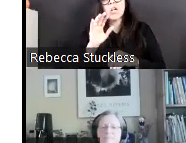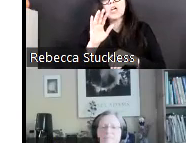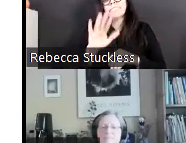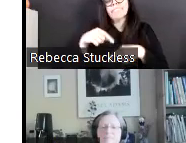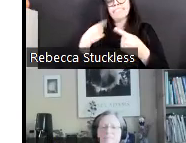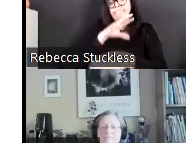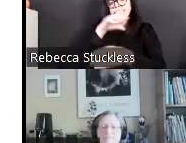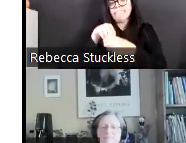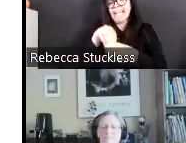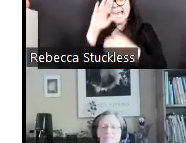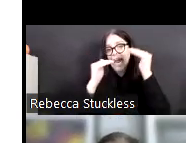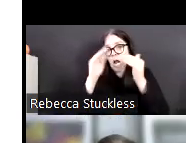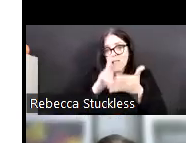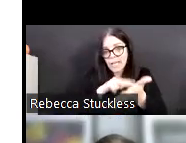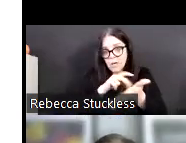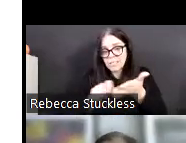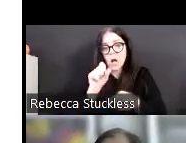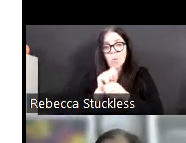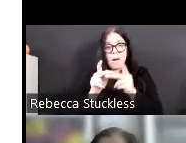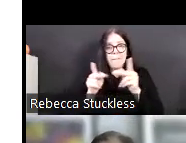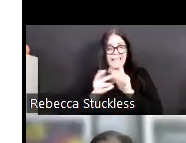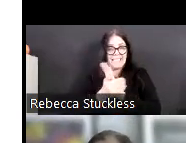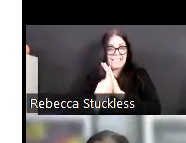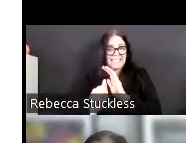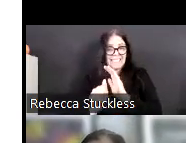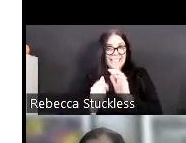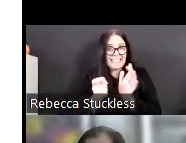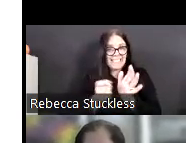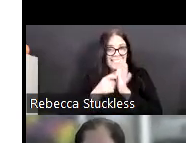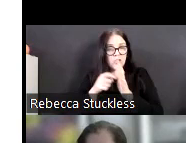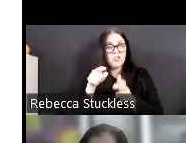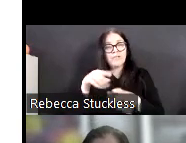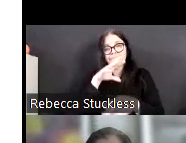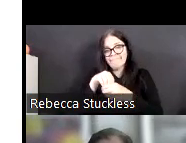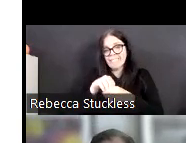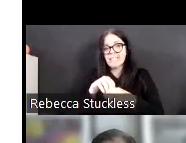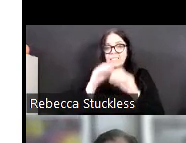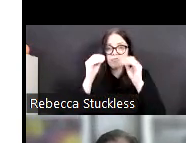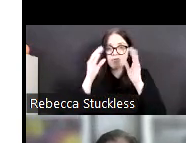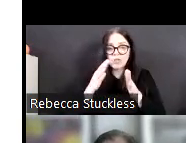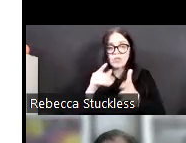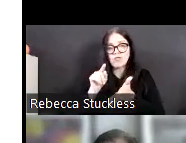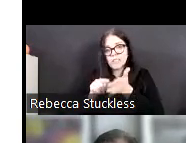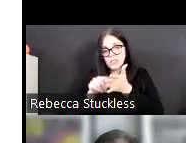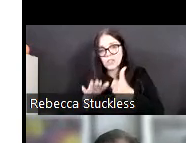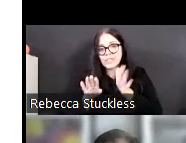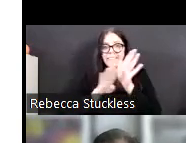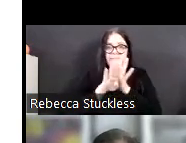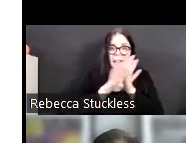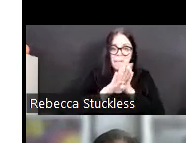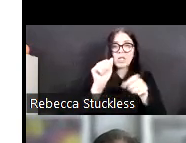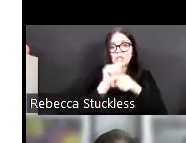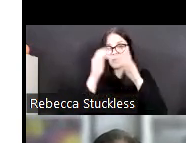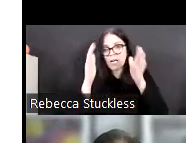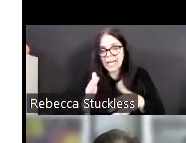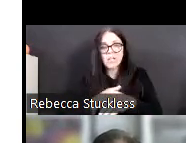and workplace essential skills education, she's been an instructor, researcher, developer, assessor, trainer. She